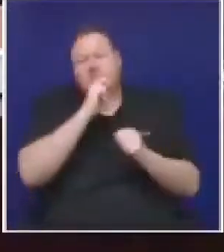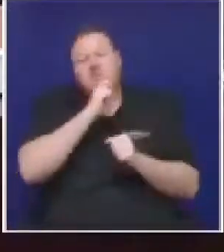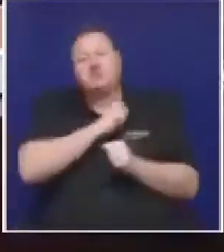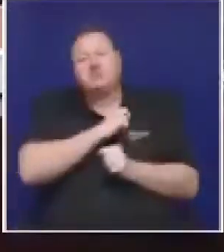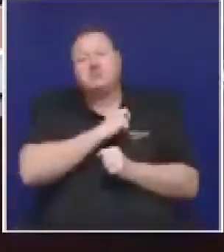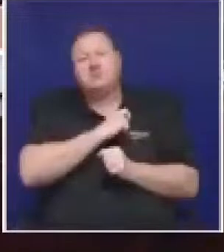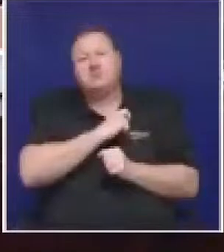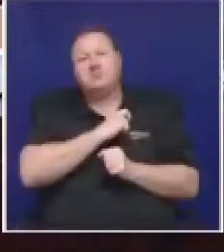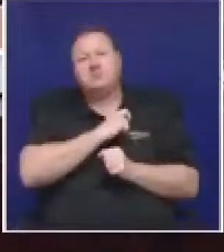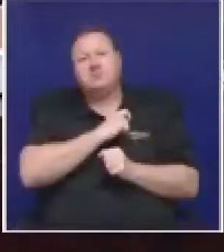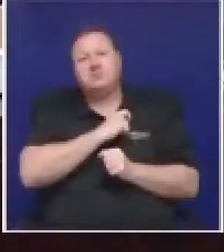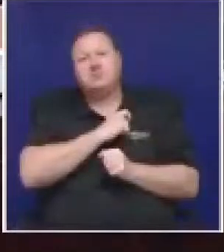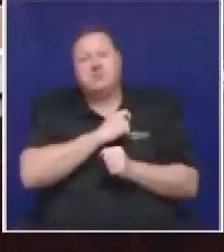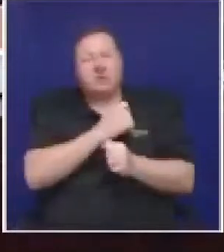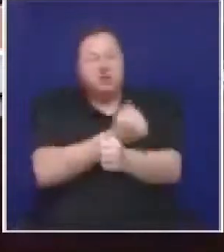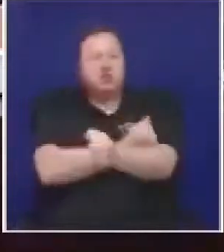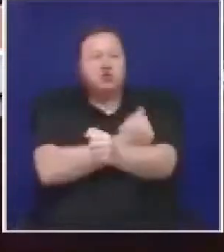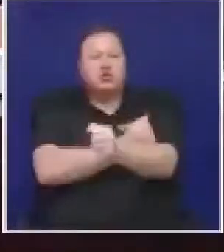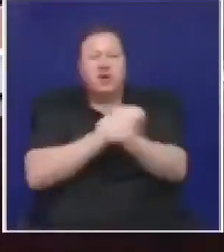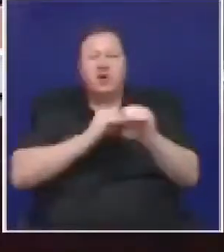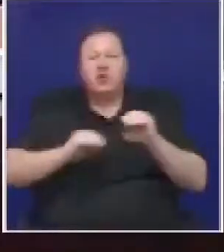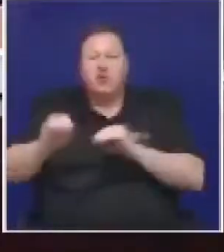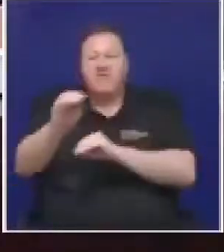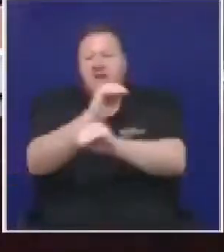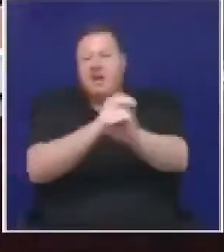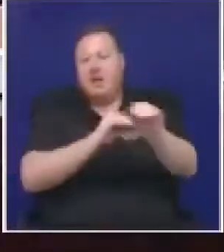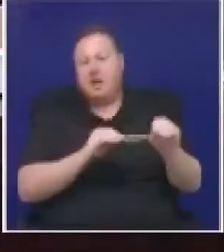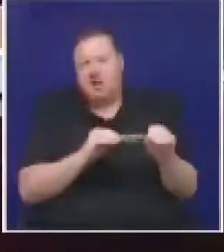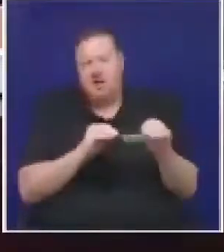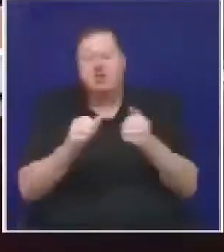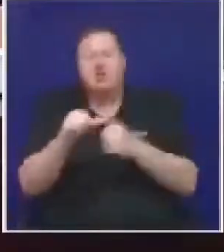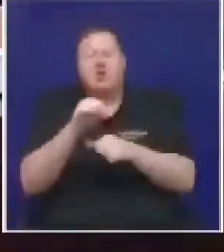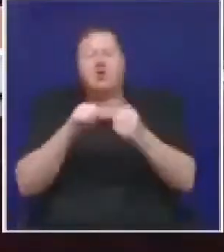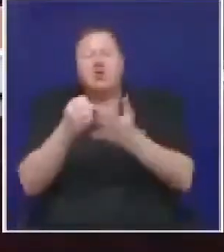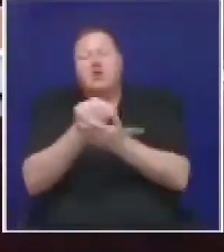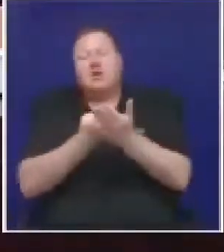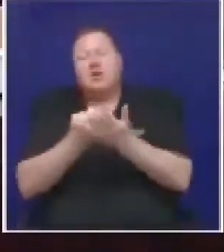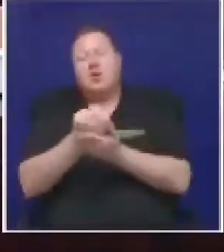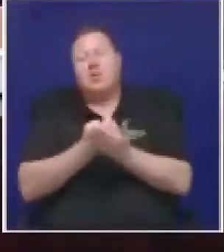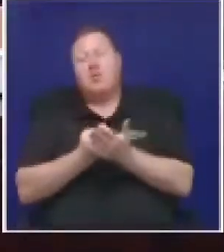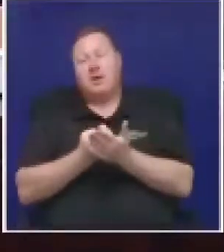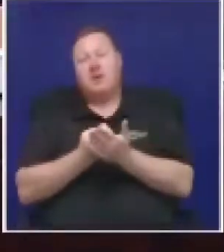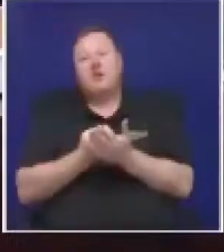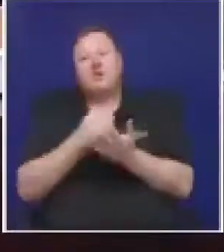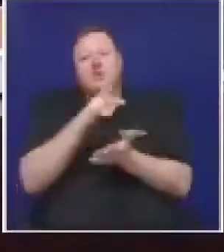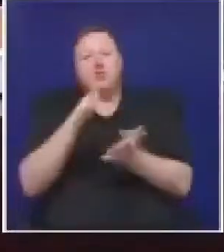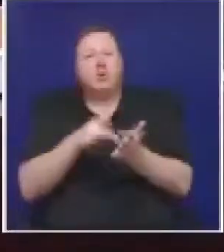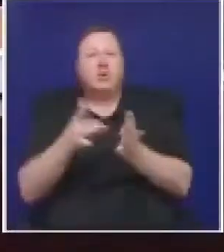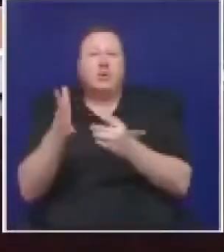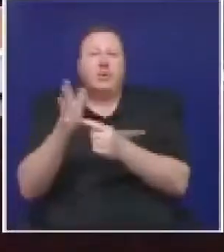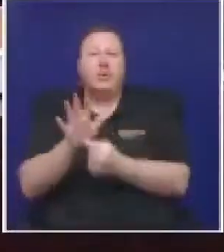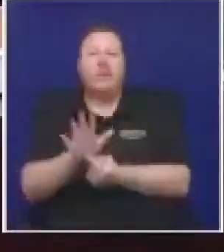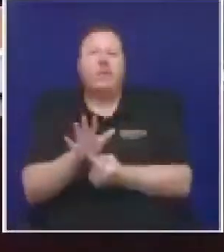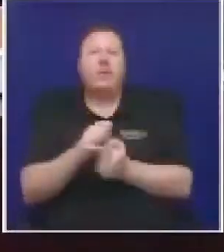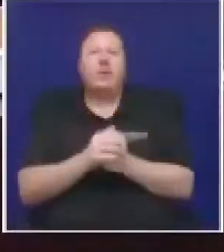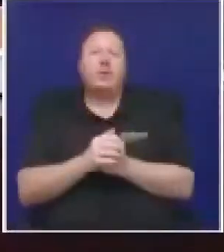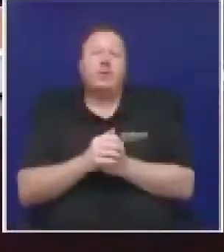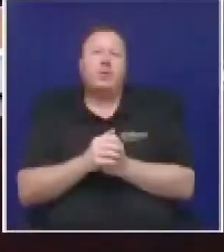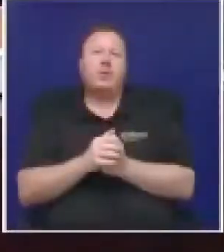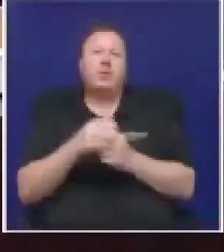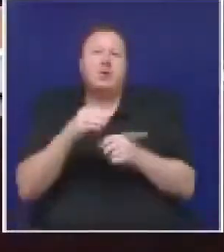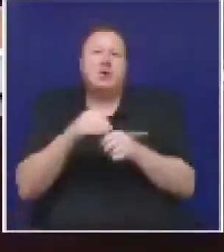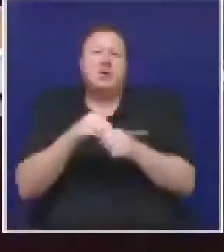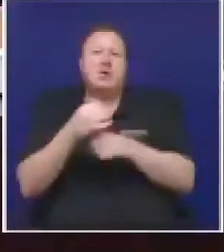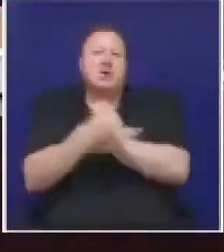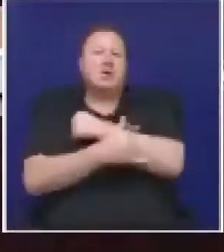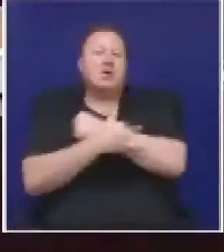that drug trafficking is also linked to socioeconomic conditions in our country because,